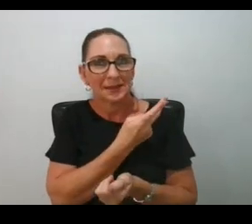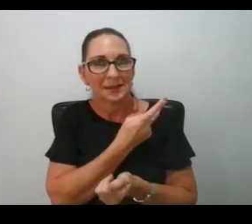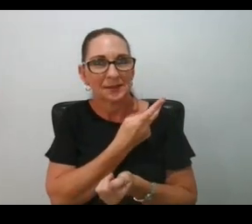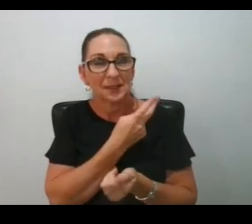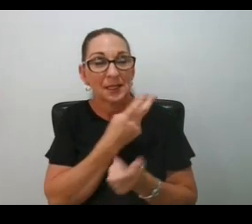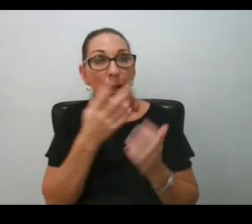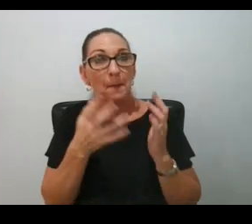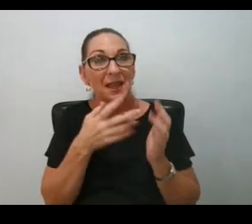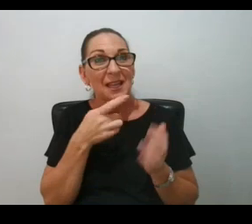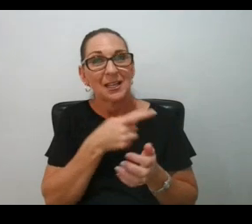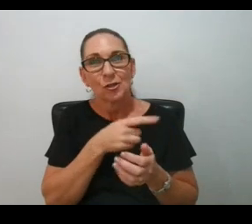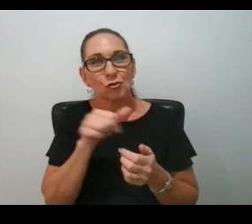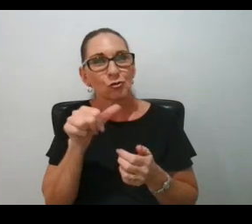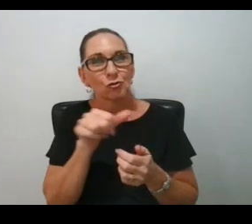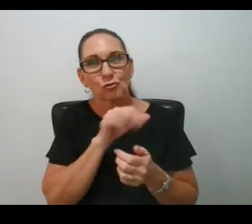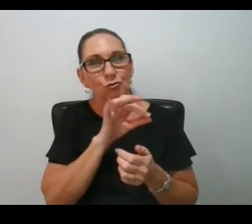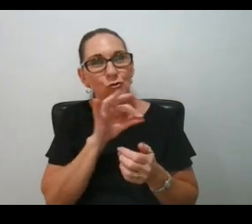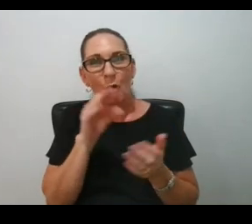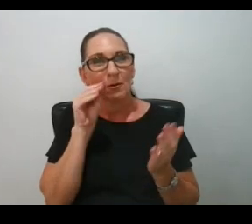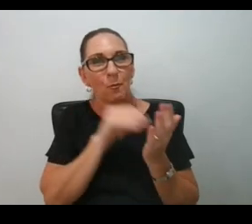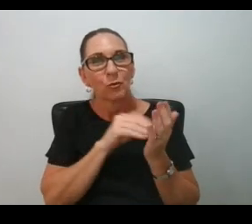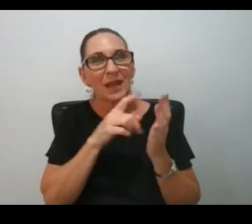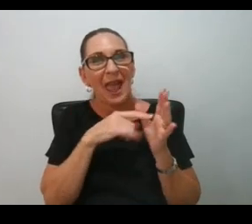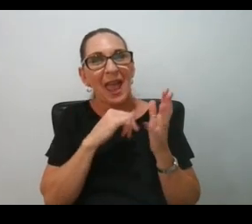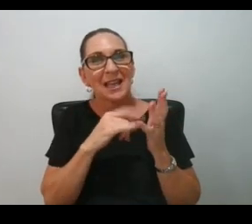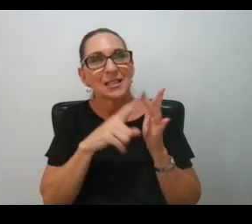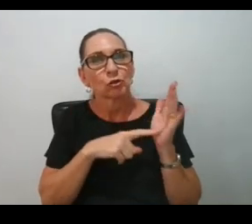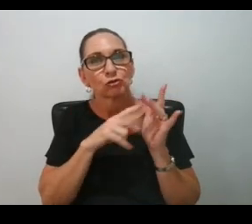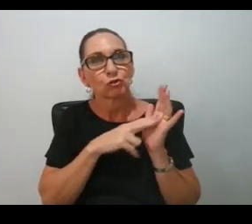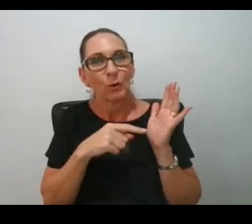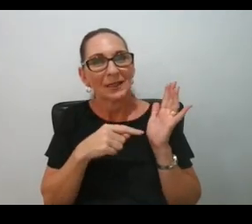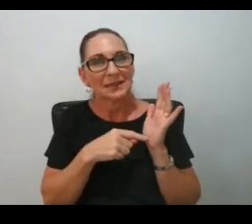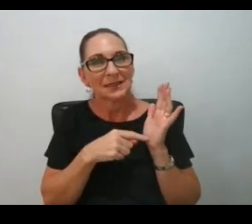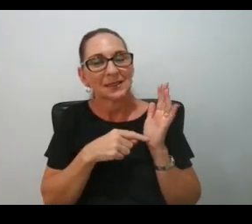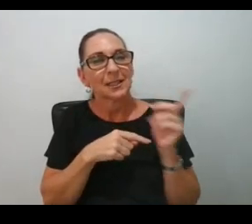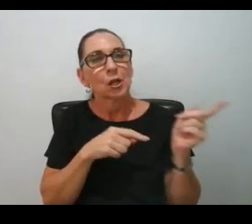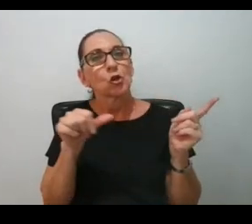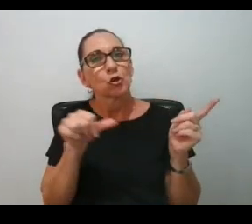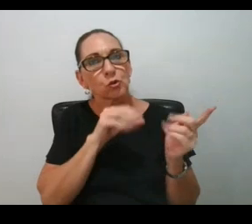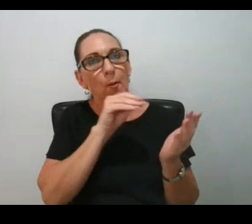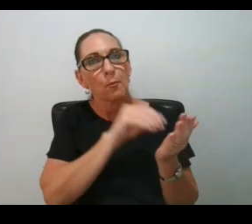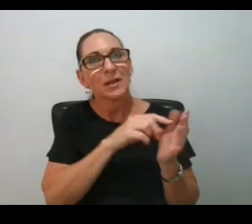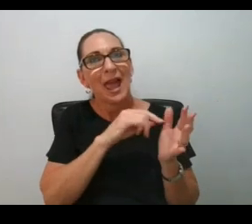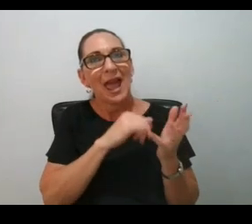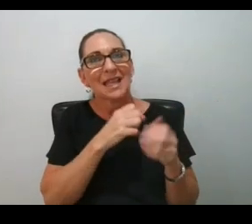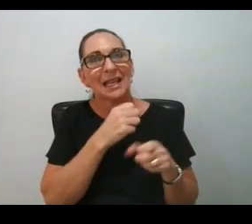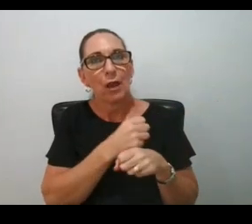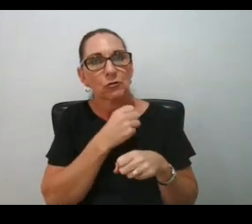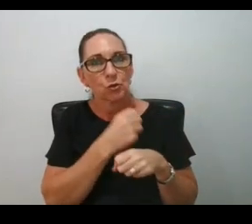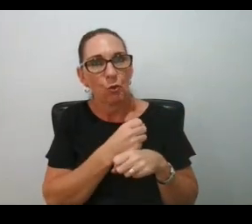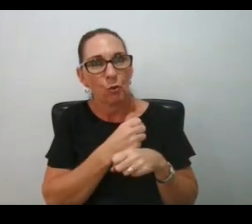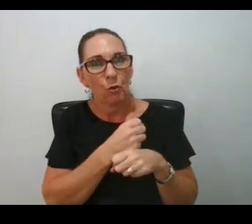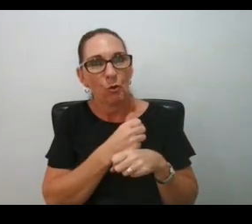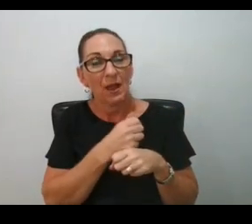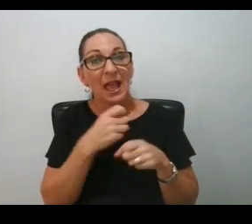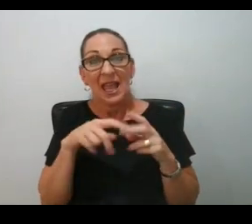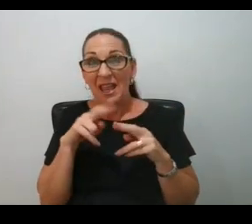that she shouldn't have been put as a joint borrower and she should have been put as a guarantor. Under the legislation, if that